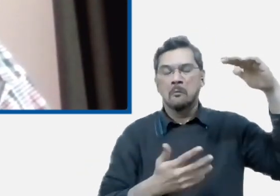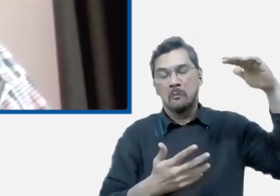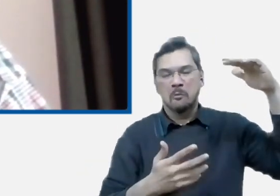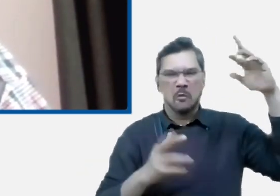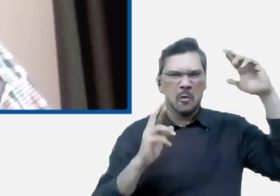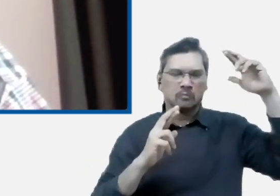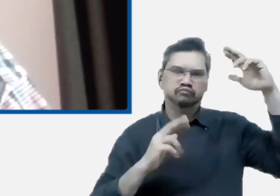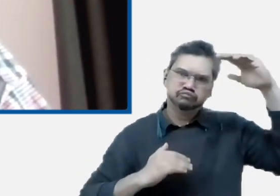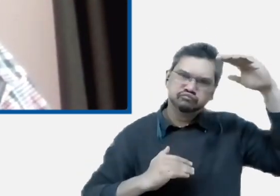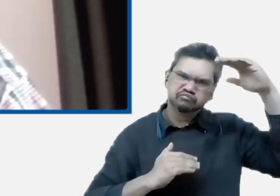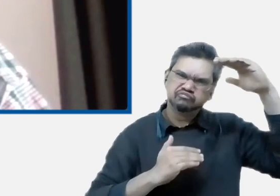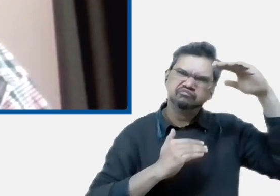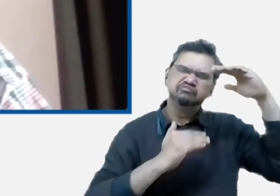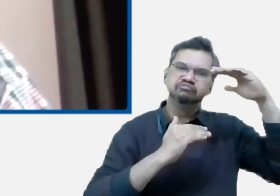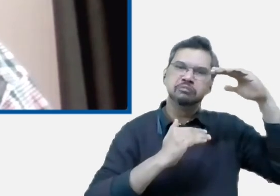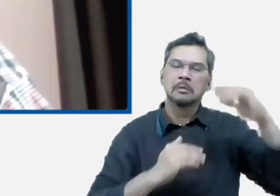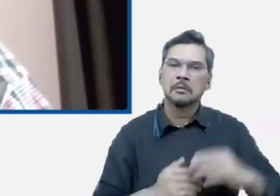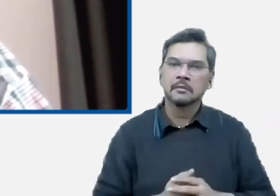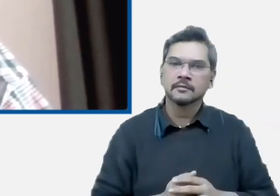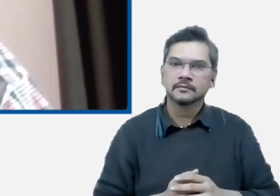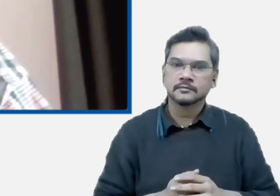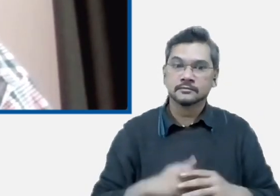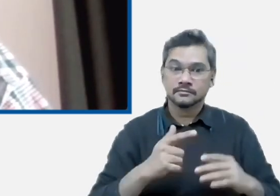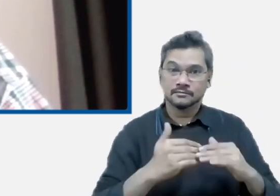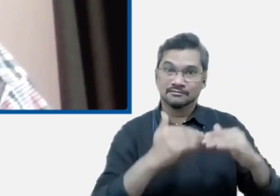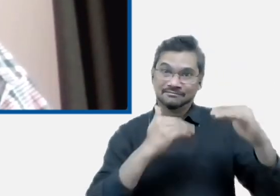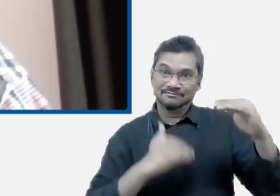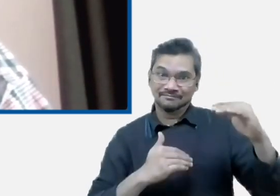as you've mentioned, has articles that